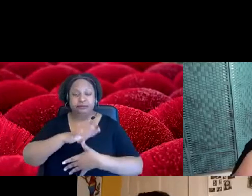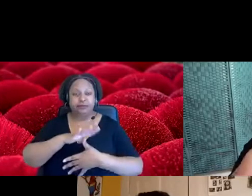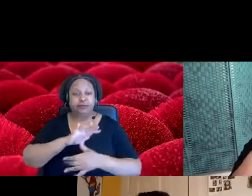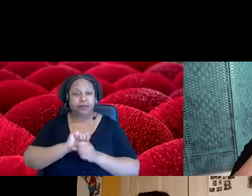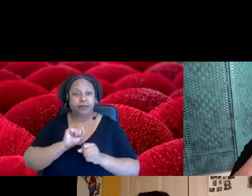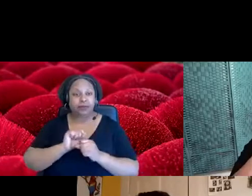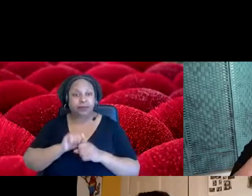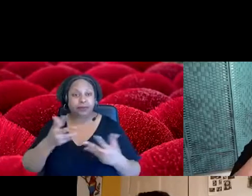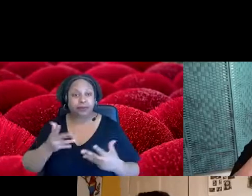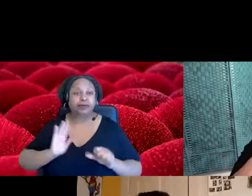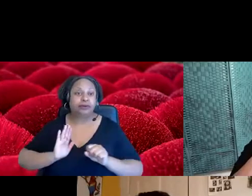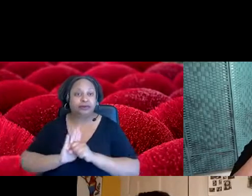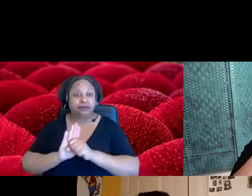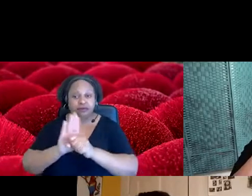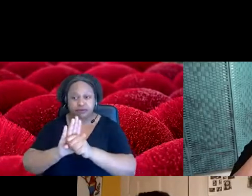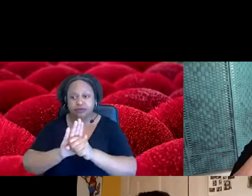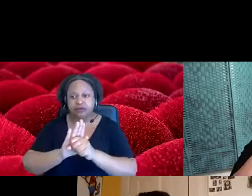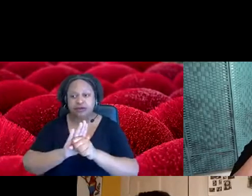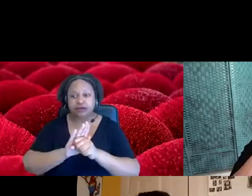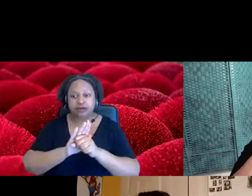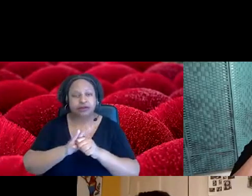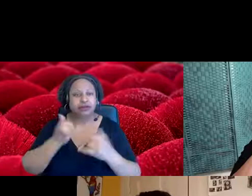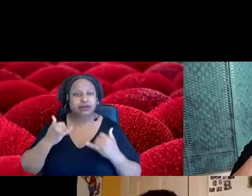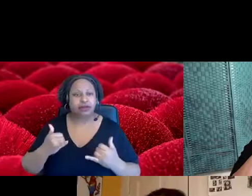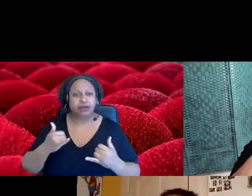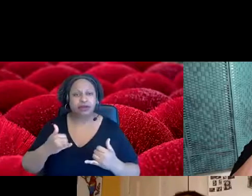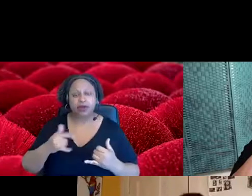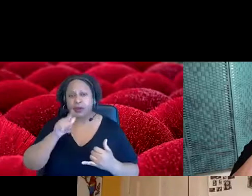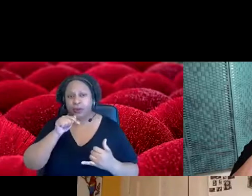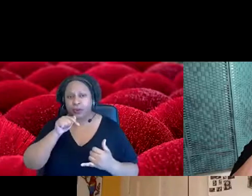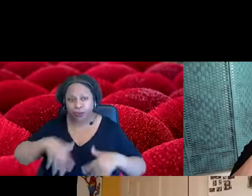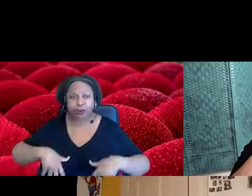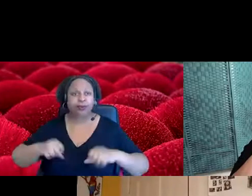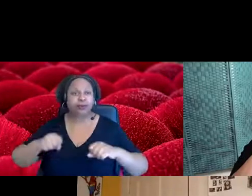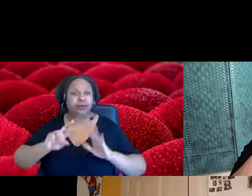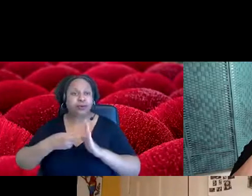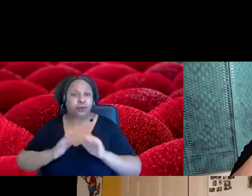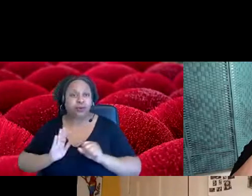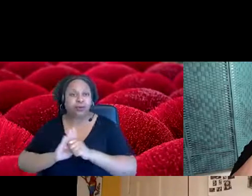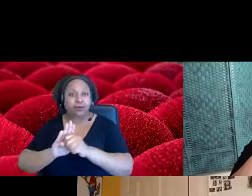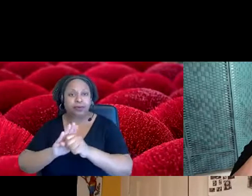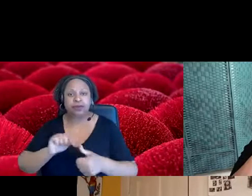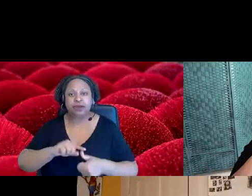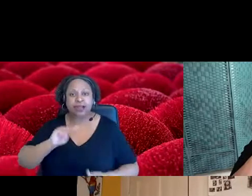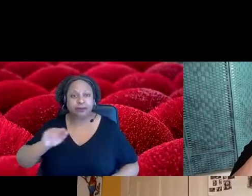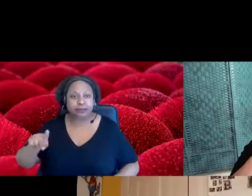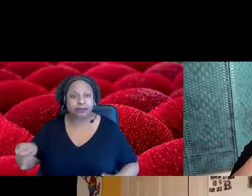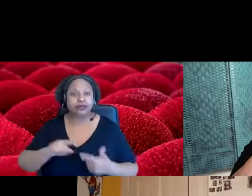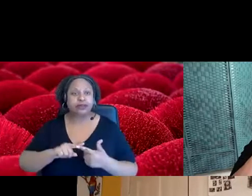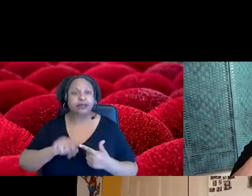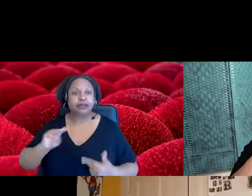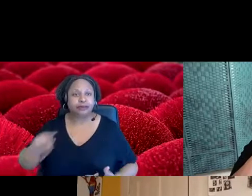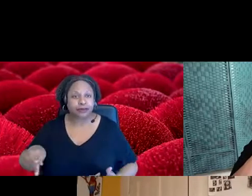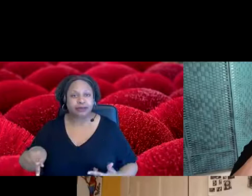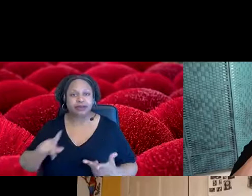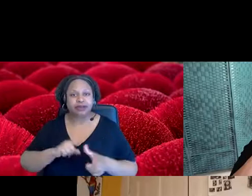And here we are, we're trying to leave it to the MPs or MPPs here. And, you know, then we have Lisgar happen and, you know,